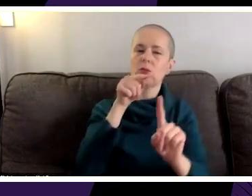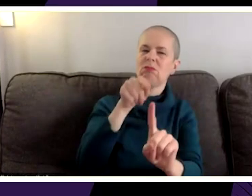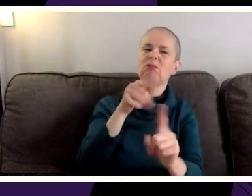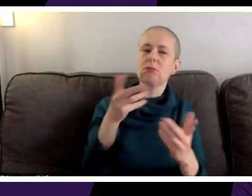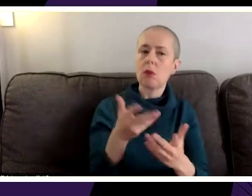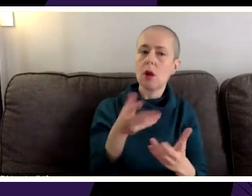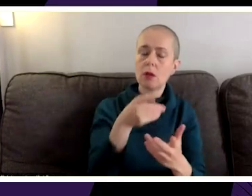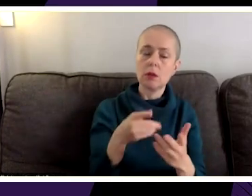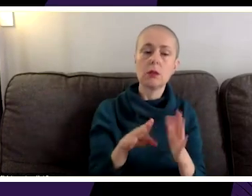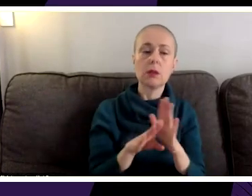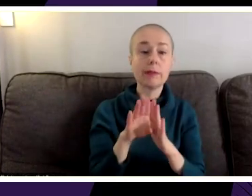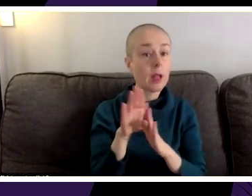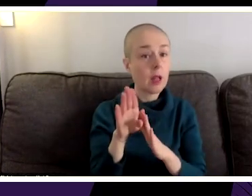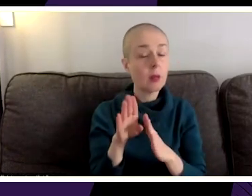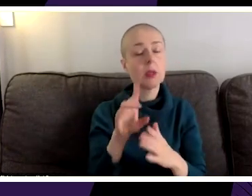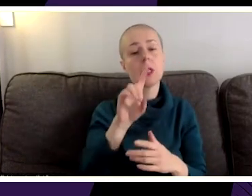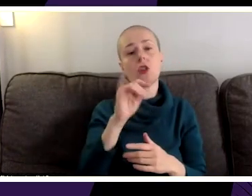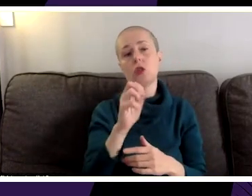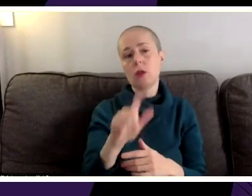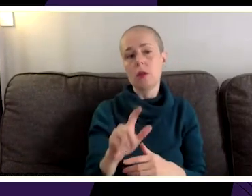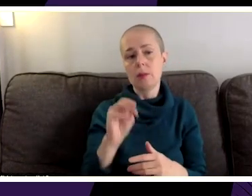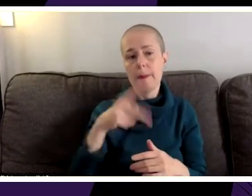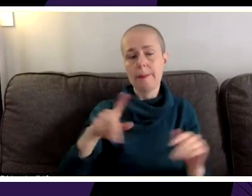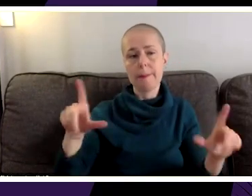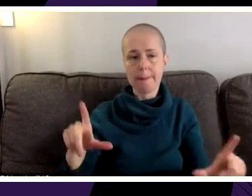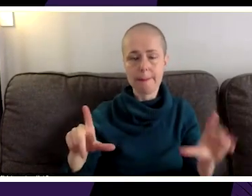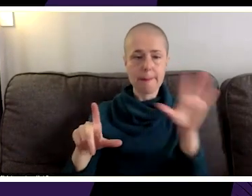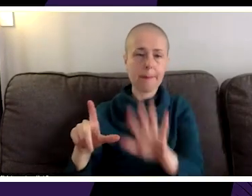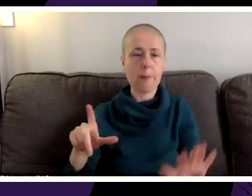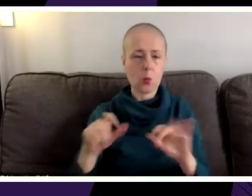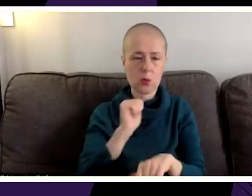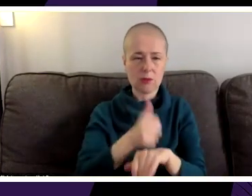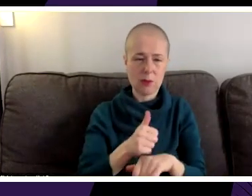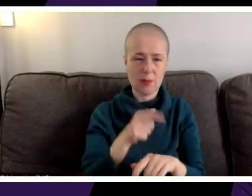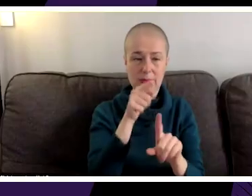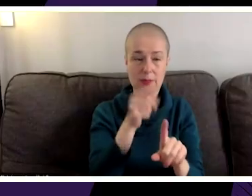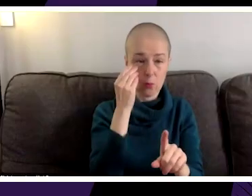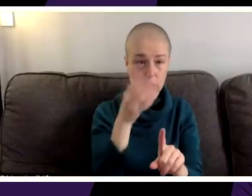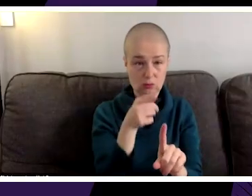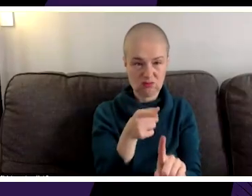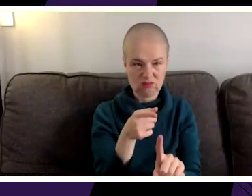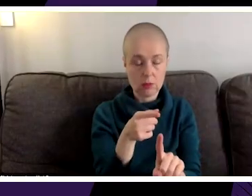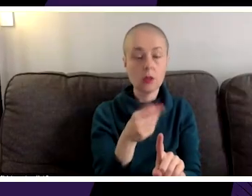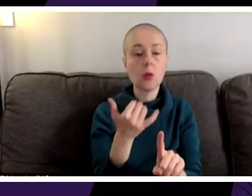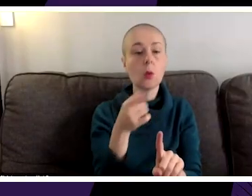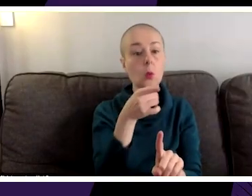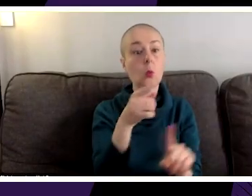been to create a digital cartography based on this information. This map, the map that we are looking